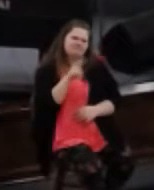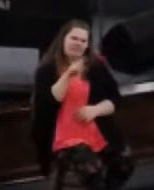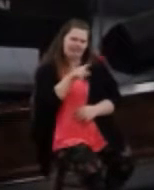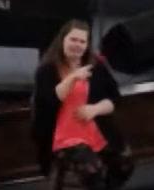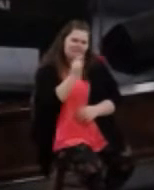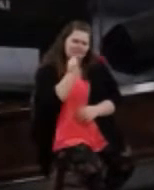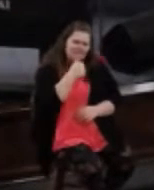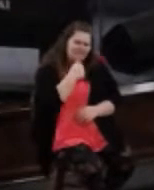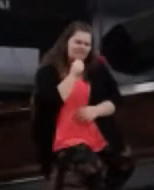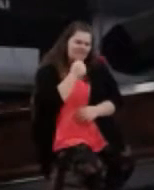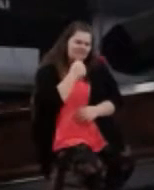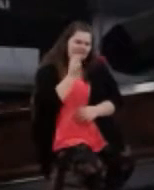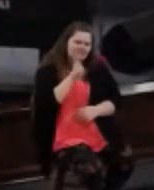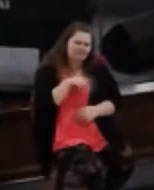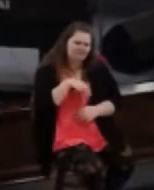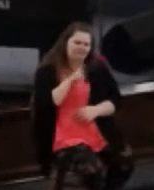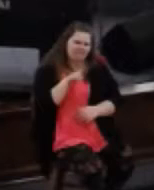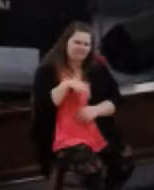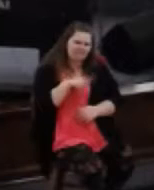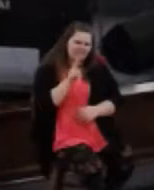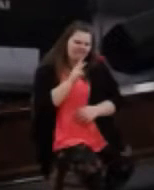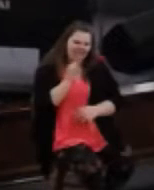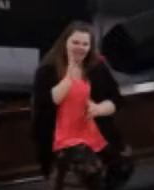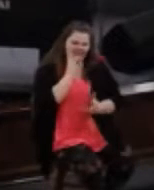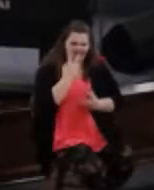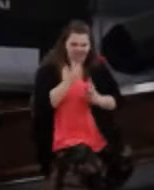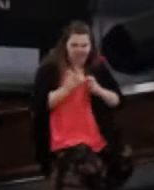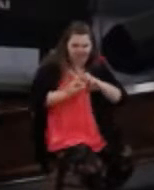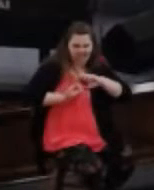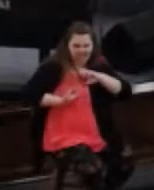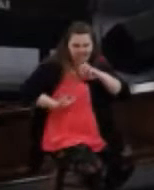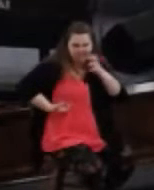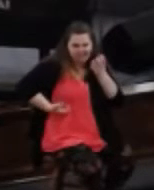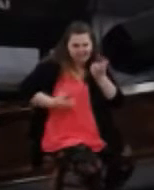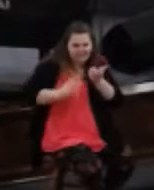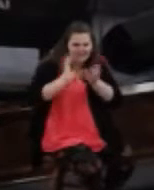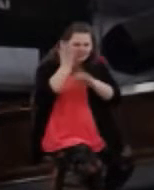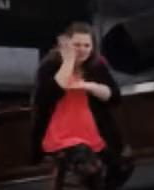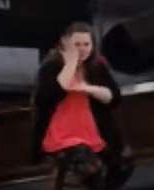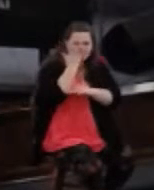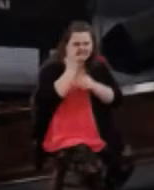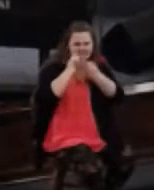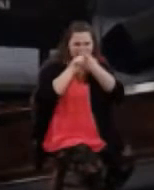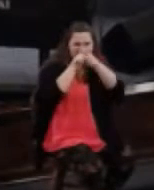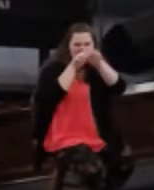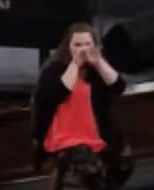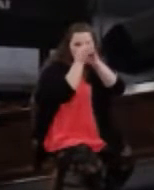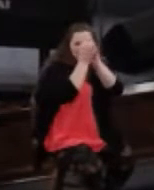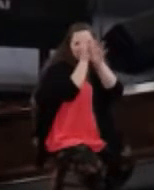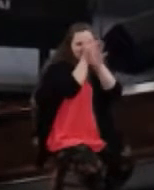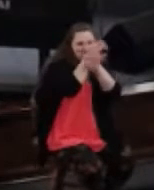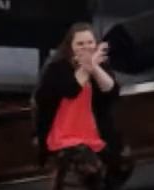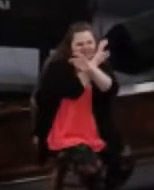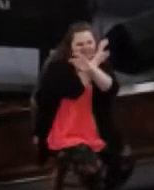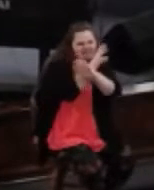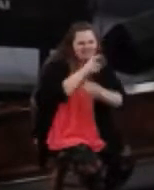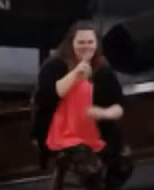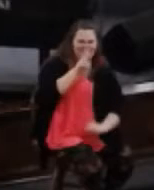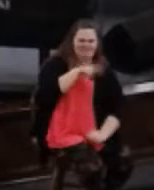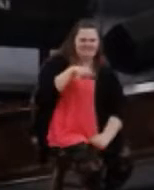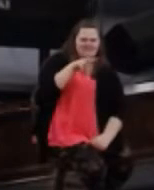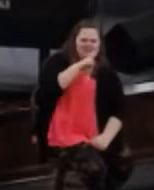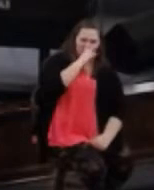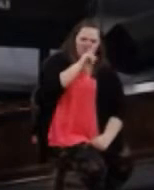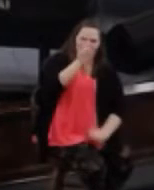suffering. I mean, they're kind of gnarly. They're all twisted. They're kind of knotted up. They just look like they're like in